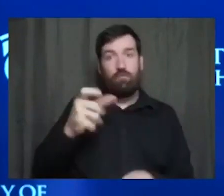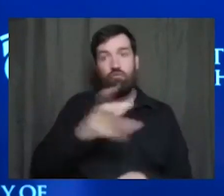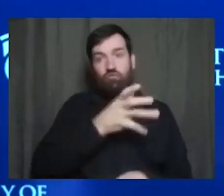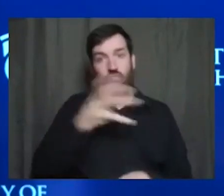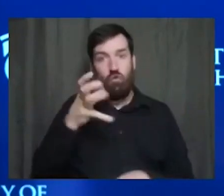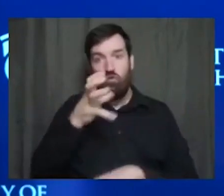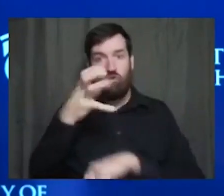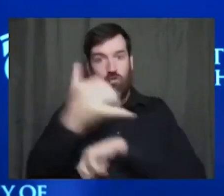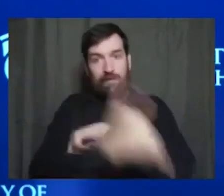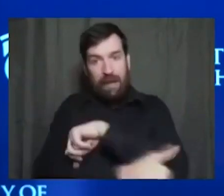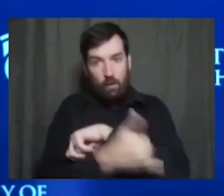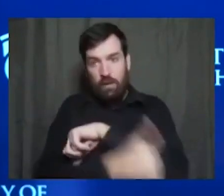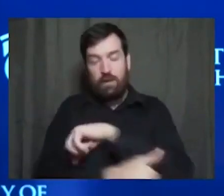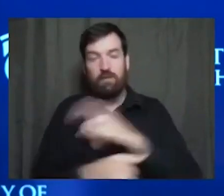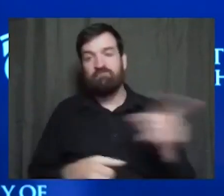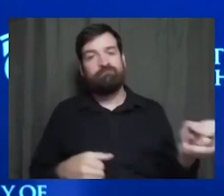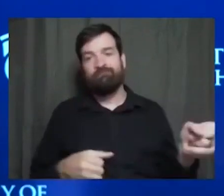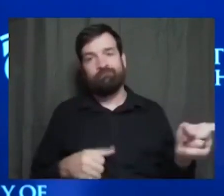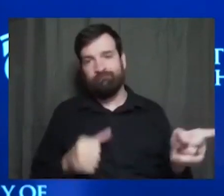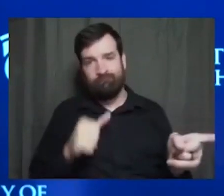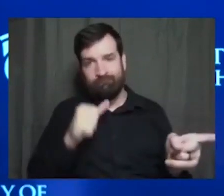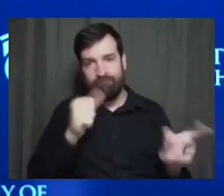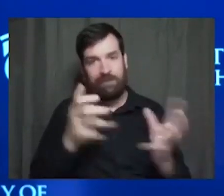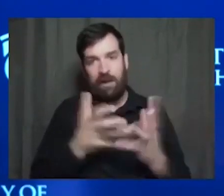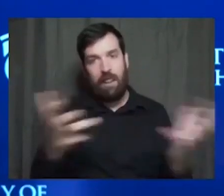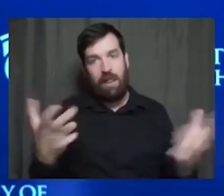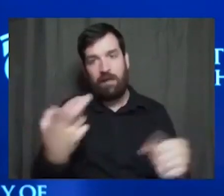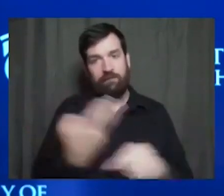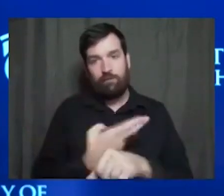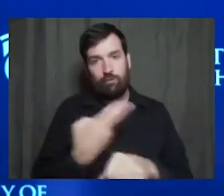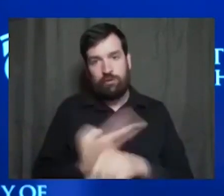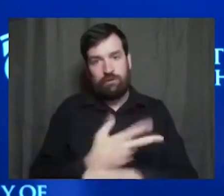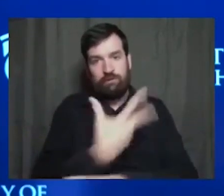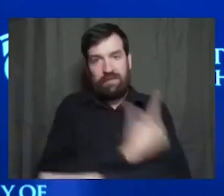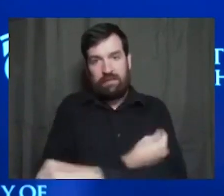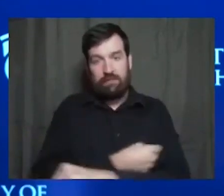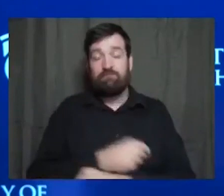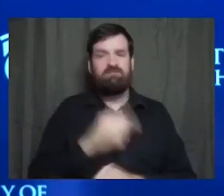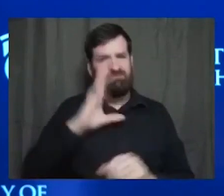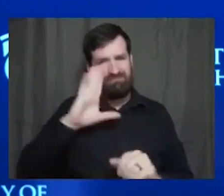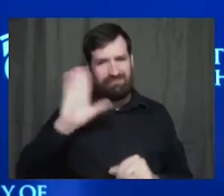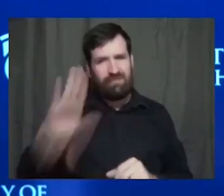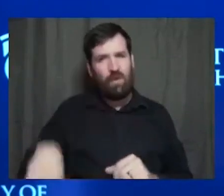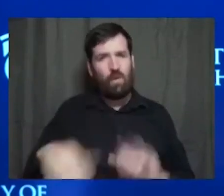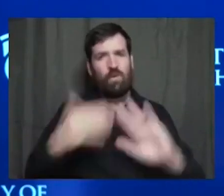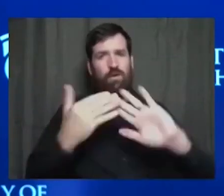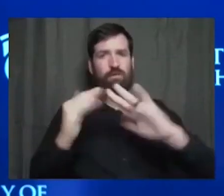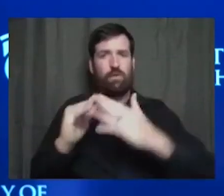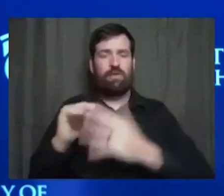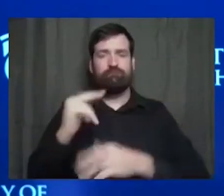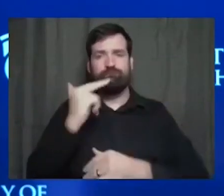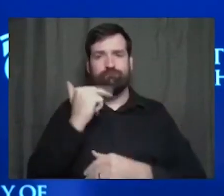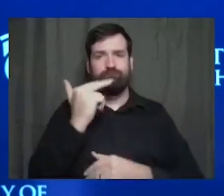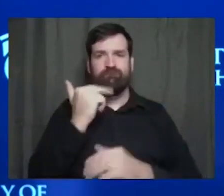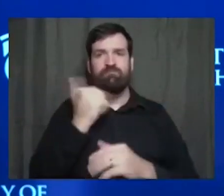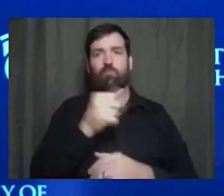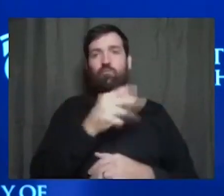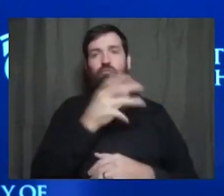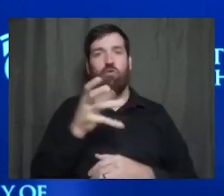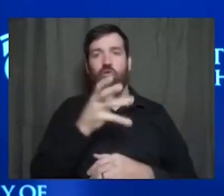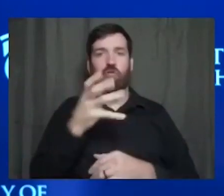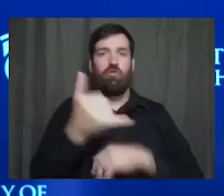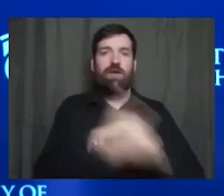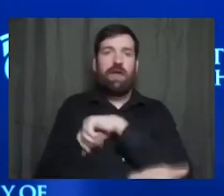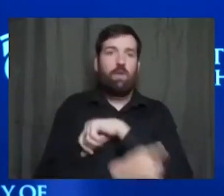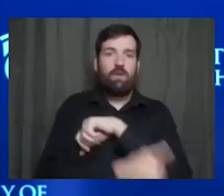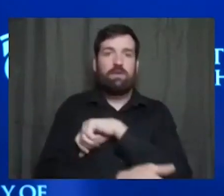vaccine is not very good. So hopefully this will spur. We know that communities in those smaller or those rural counties are small and